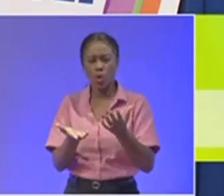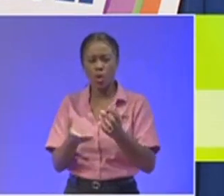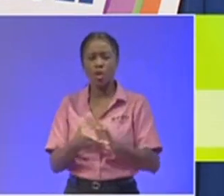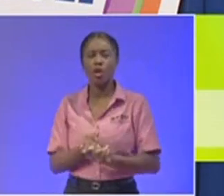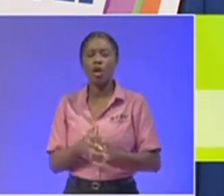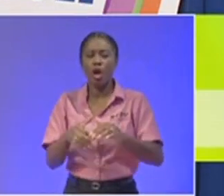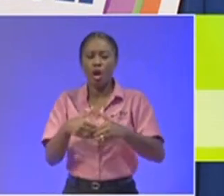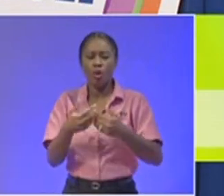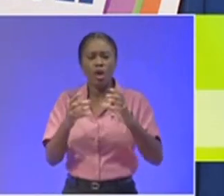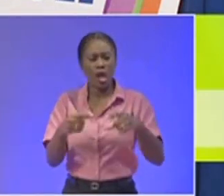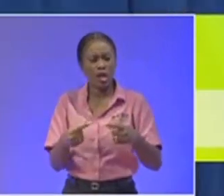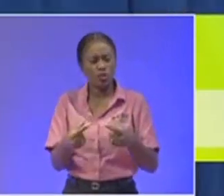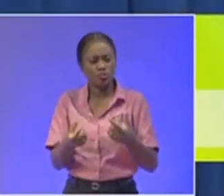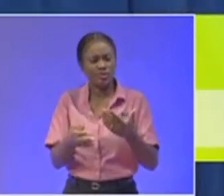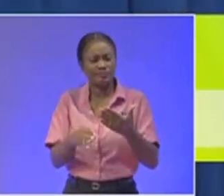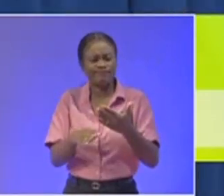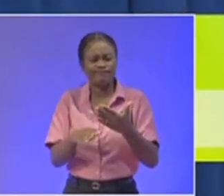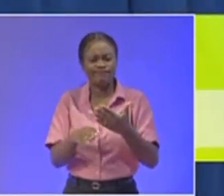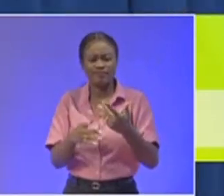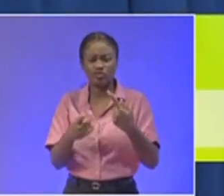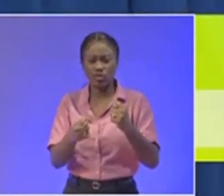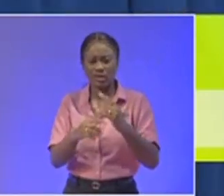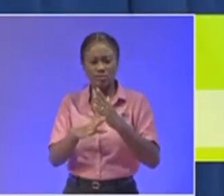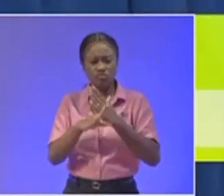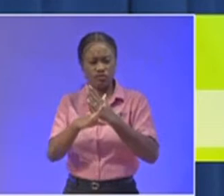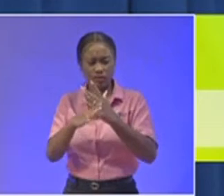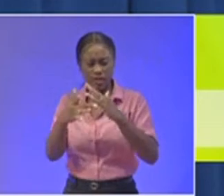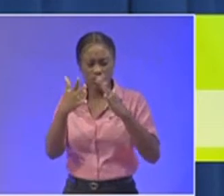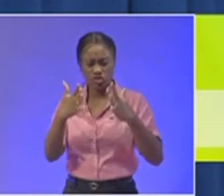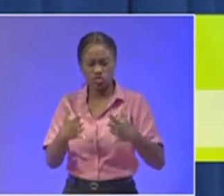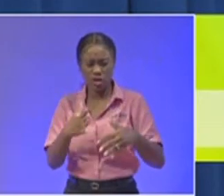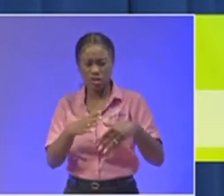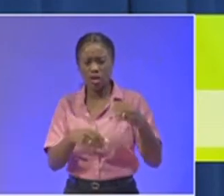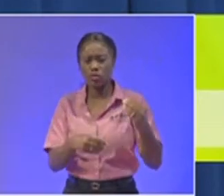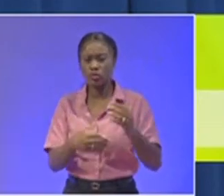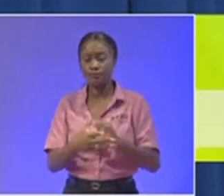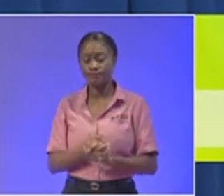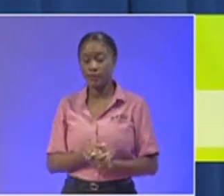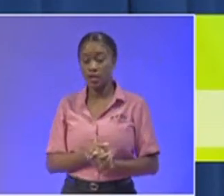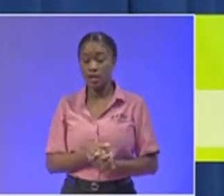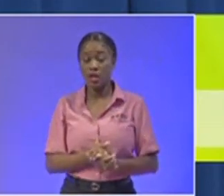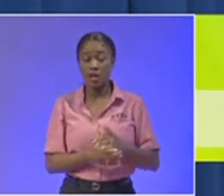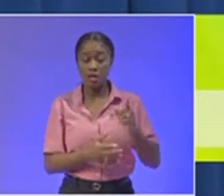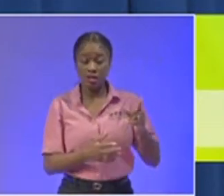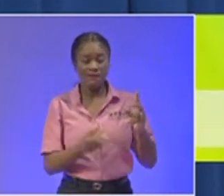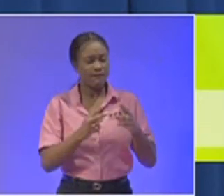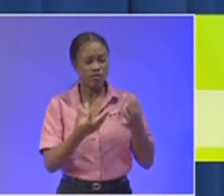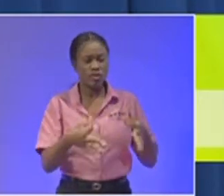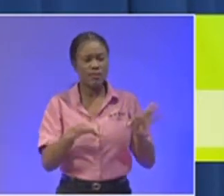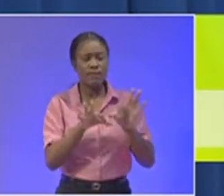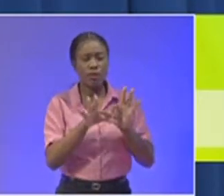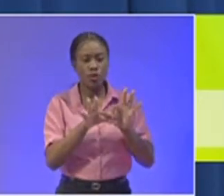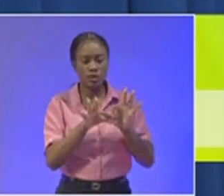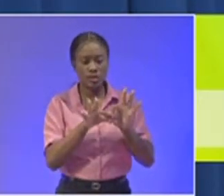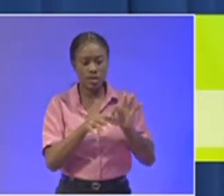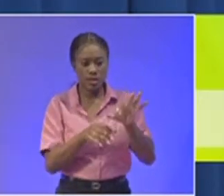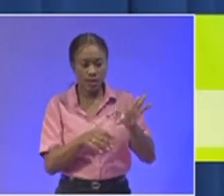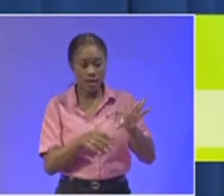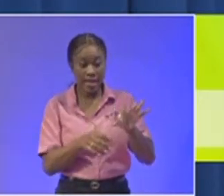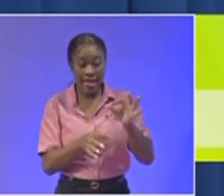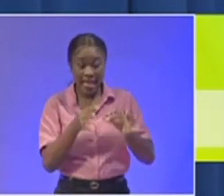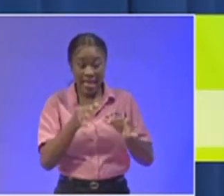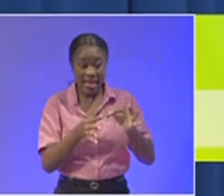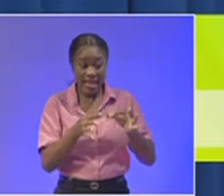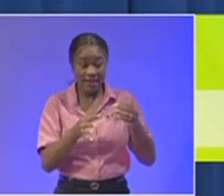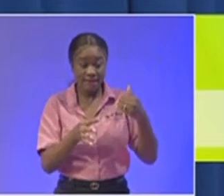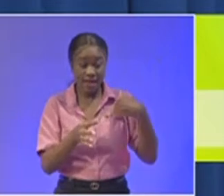way in helping that happen? So, Ms. Bastian mentioned early intervention. That is critical. If you take a